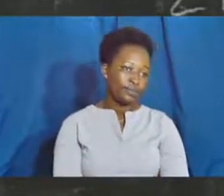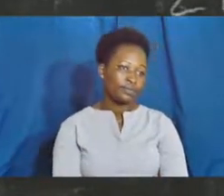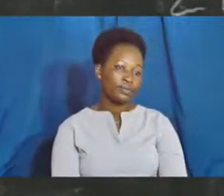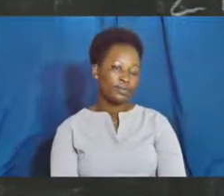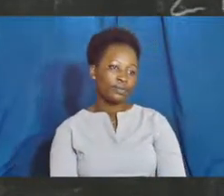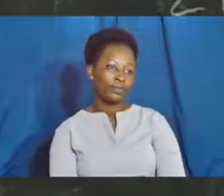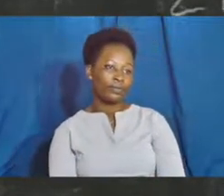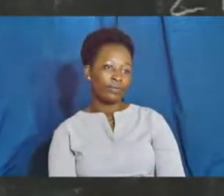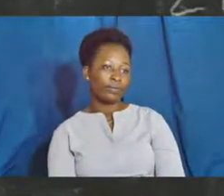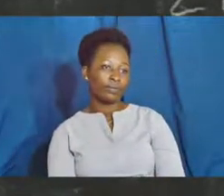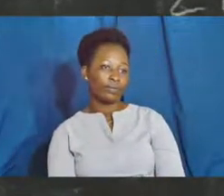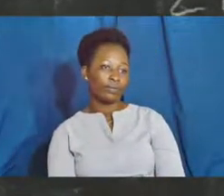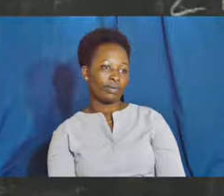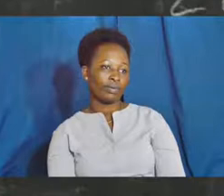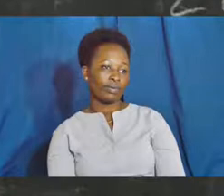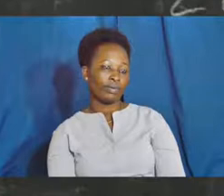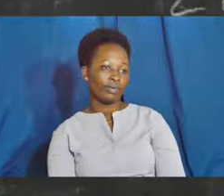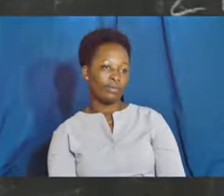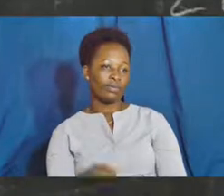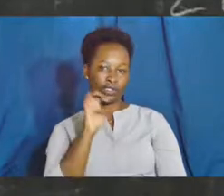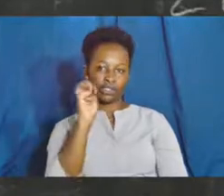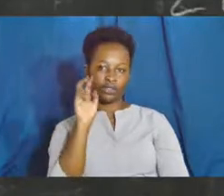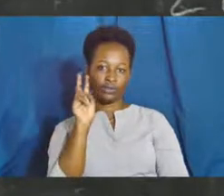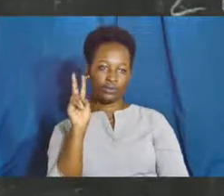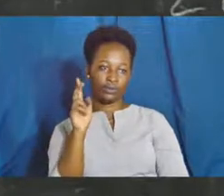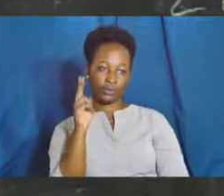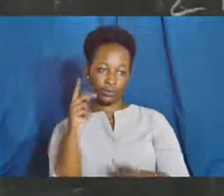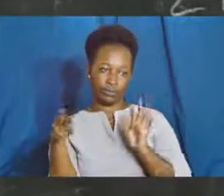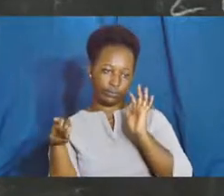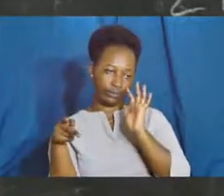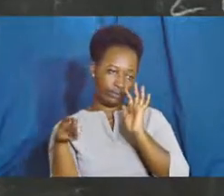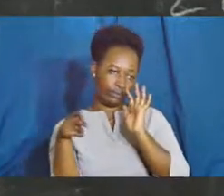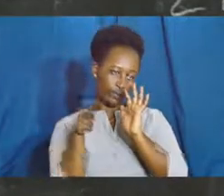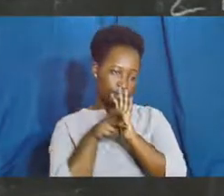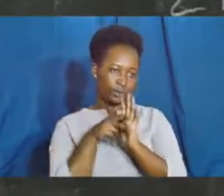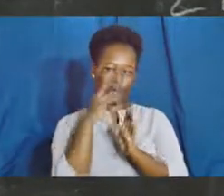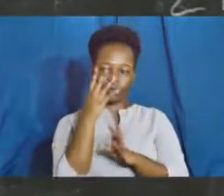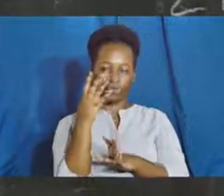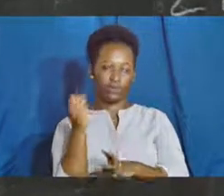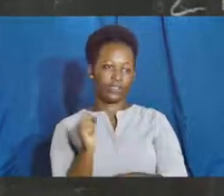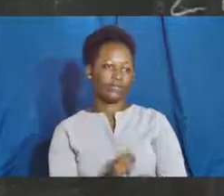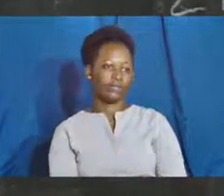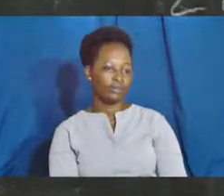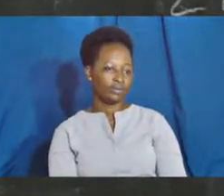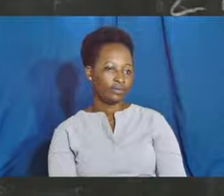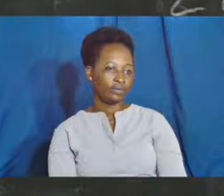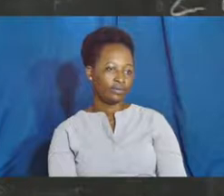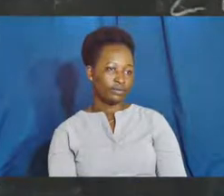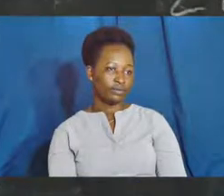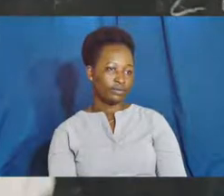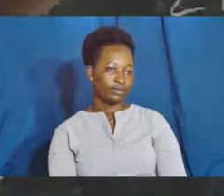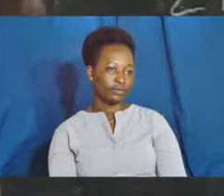have E2, that is again 45. Then let's go to this one, we have a plus